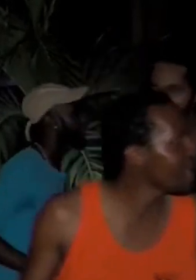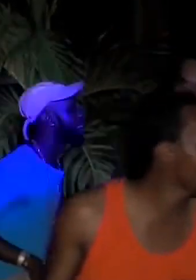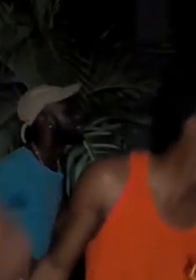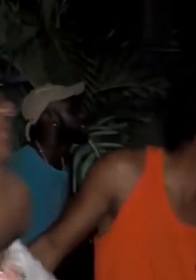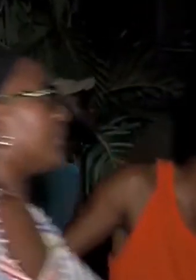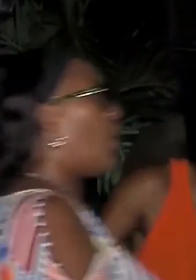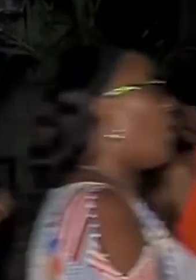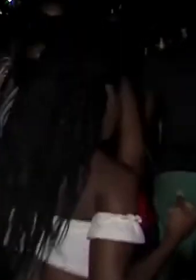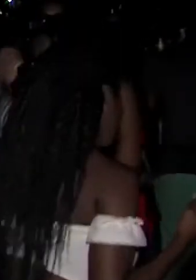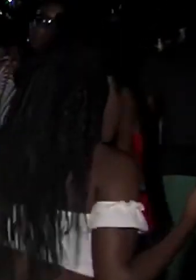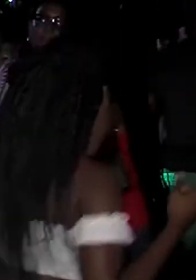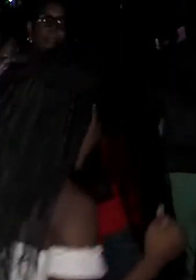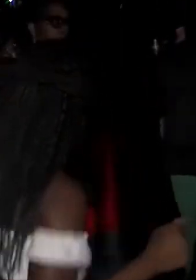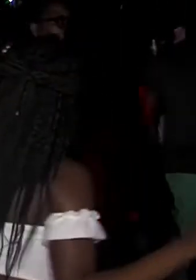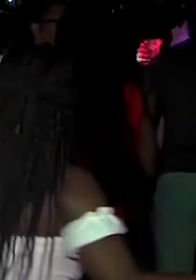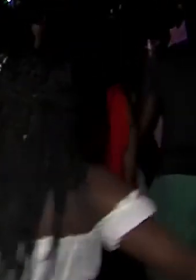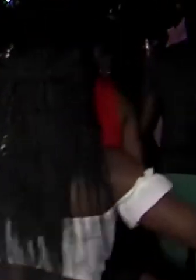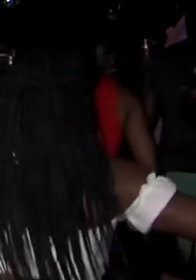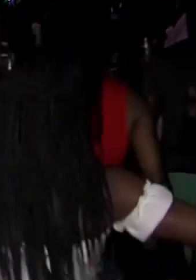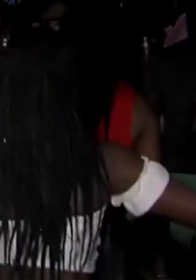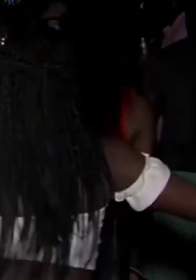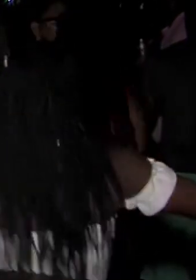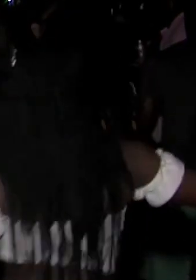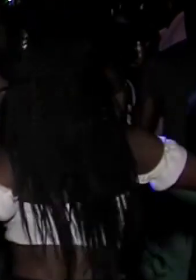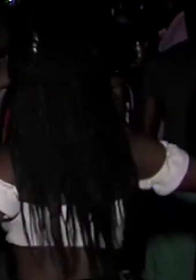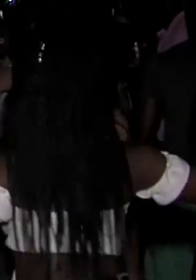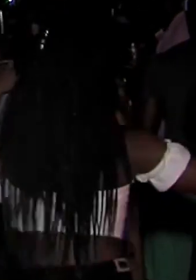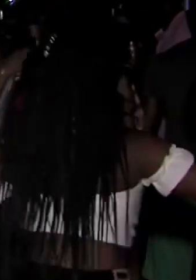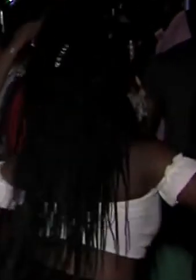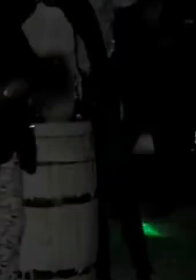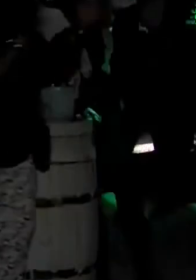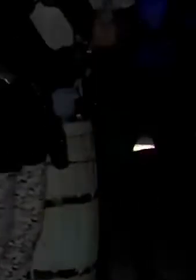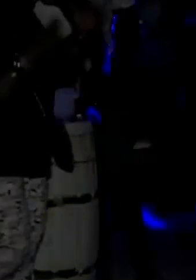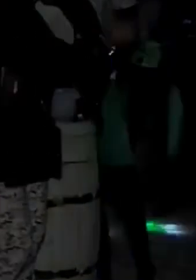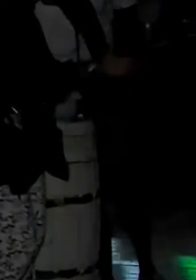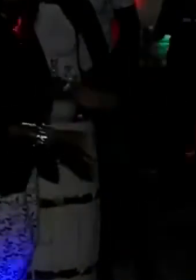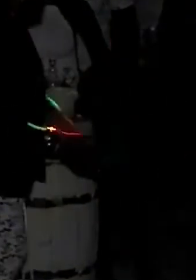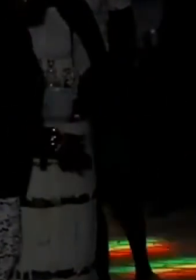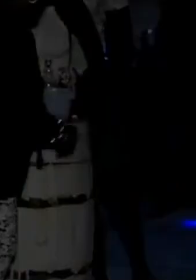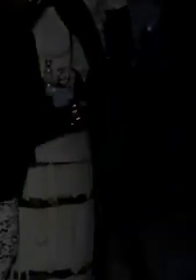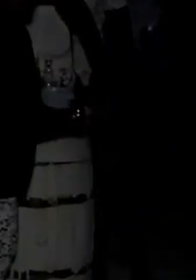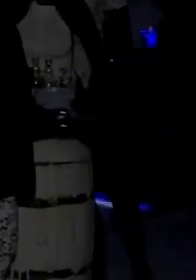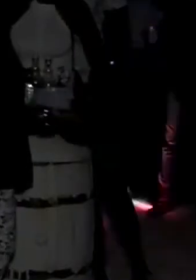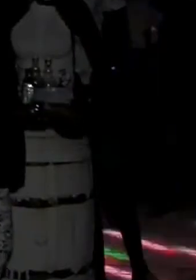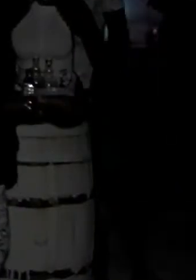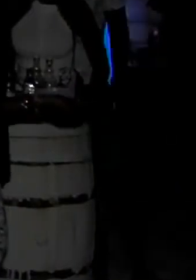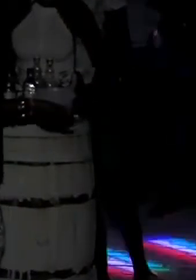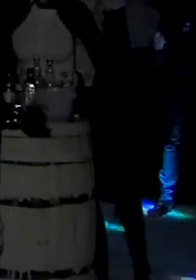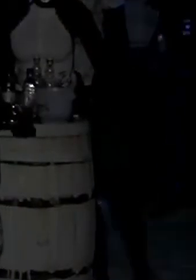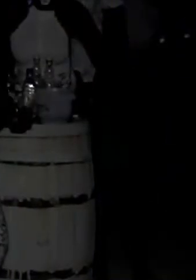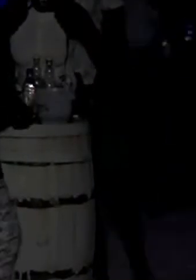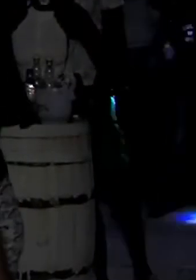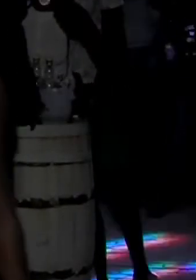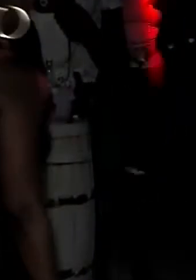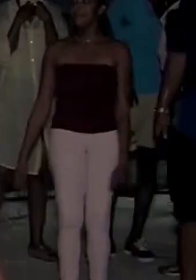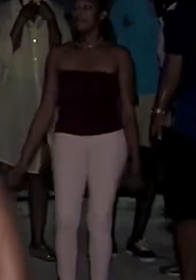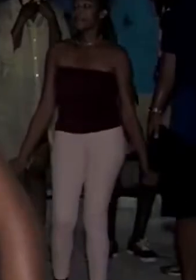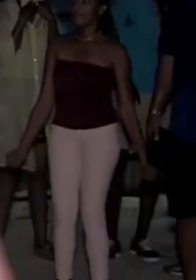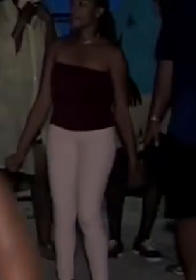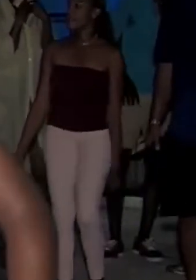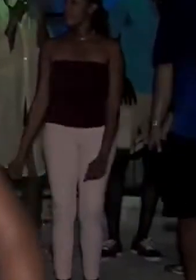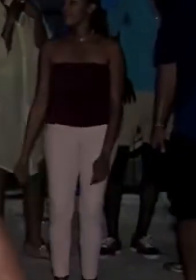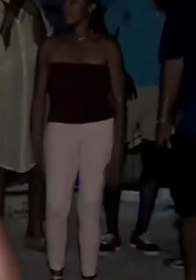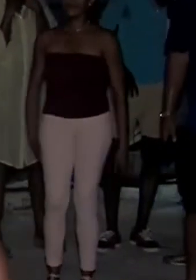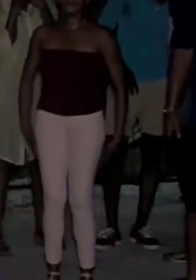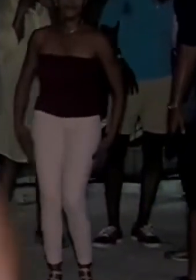nice! And this is the start of Popova. Barbados 246. Get here, Popova.